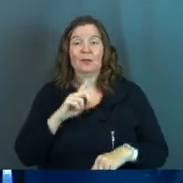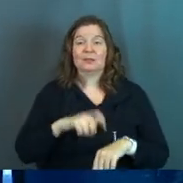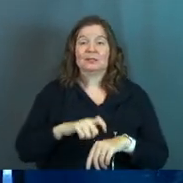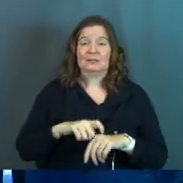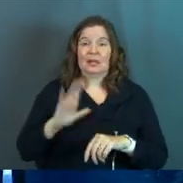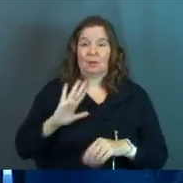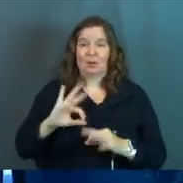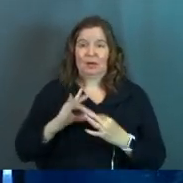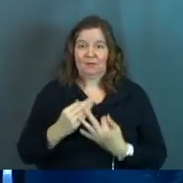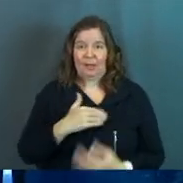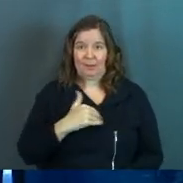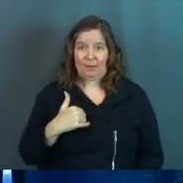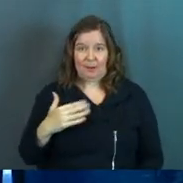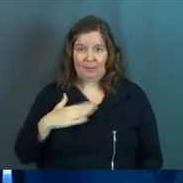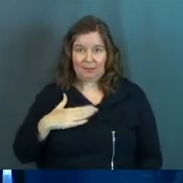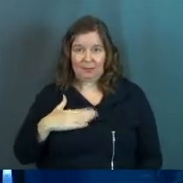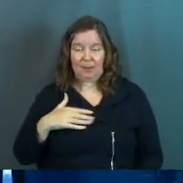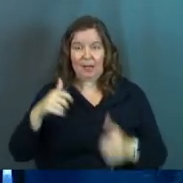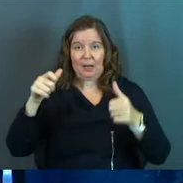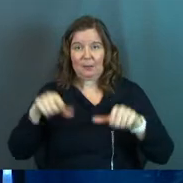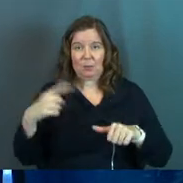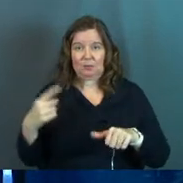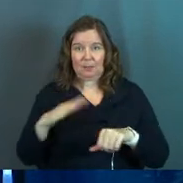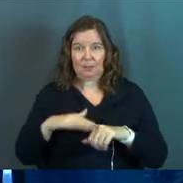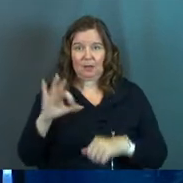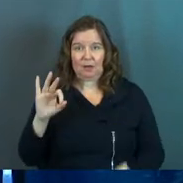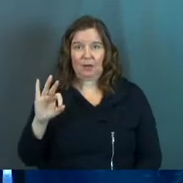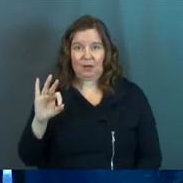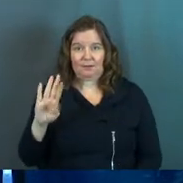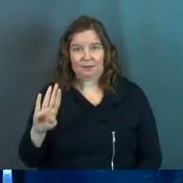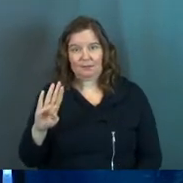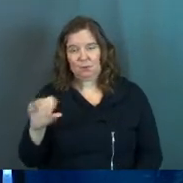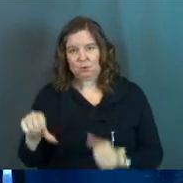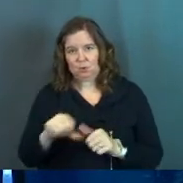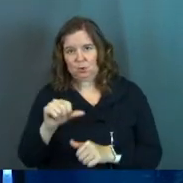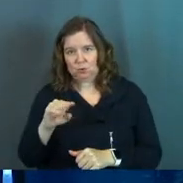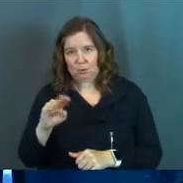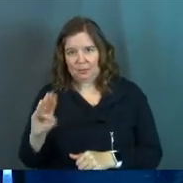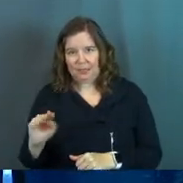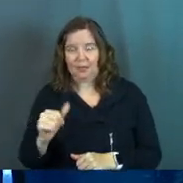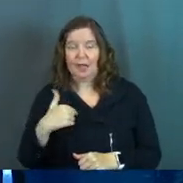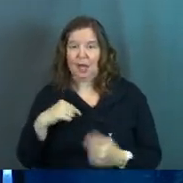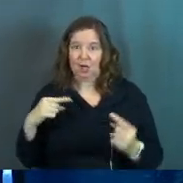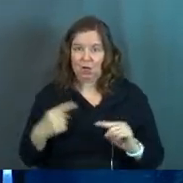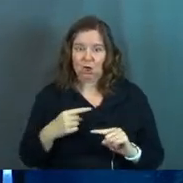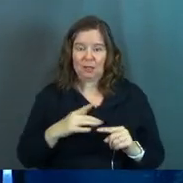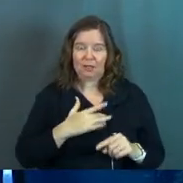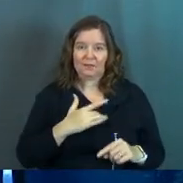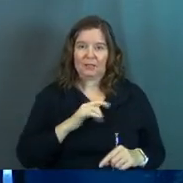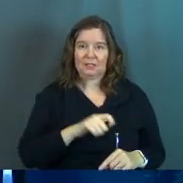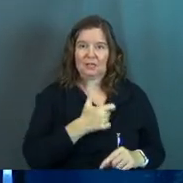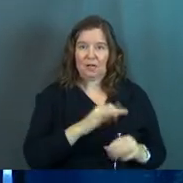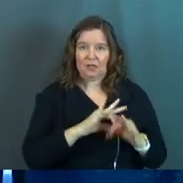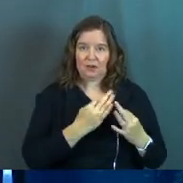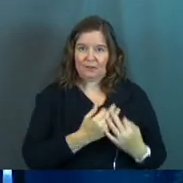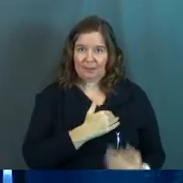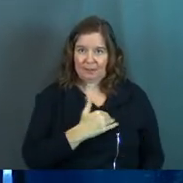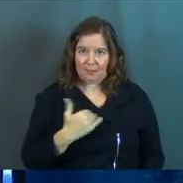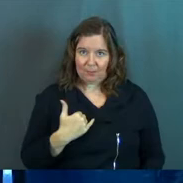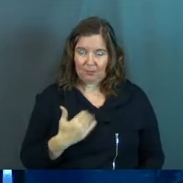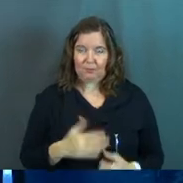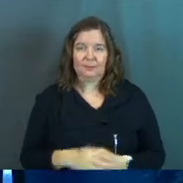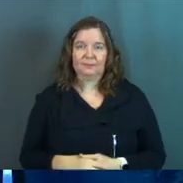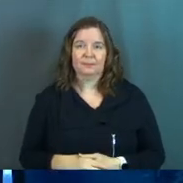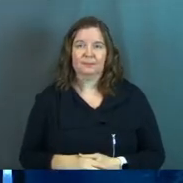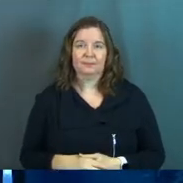time when a family member of mine posted something on social media, and it hurt the feelings of another family member.